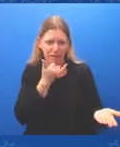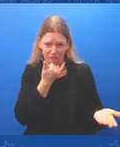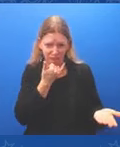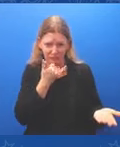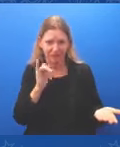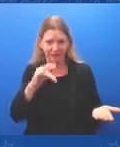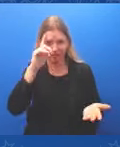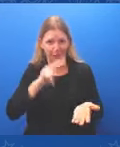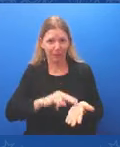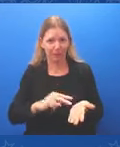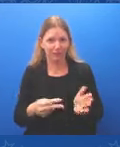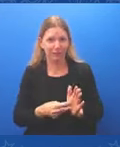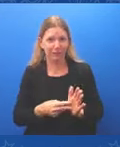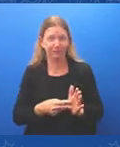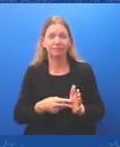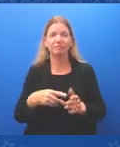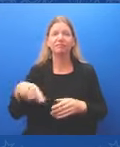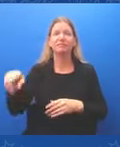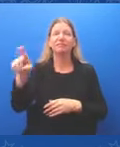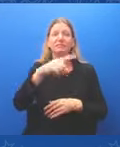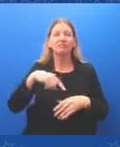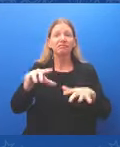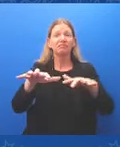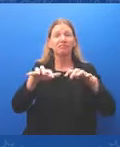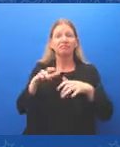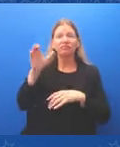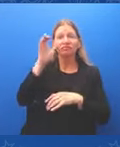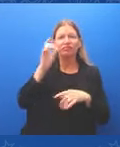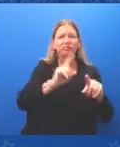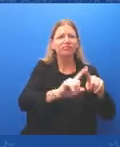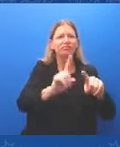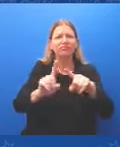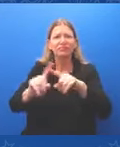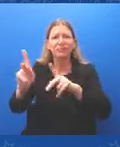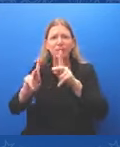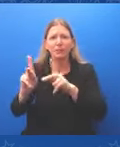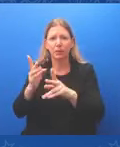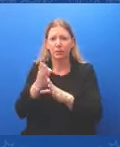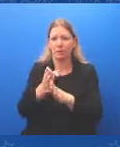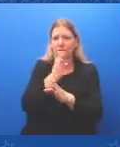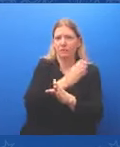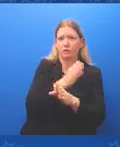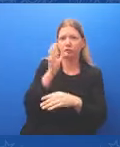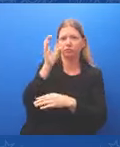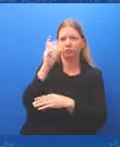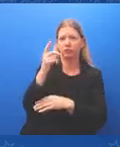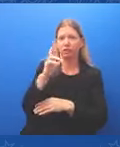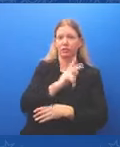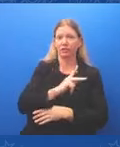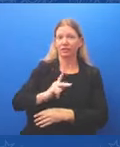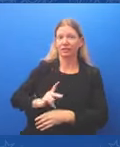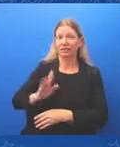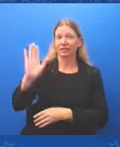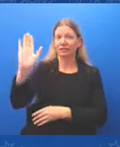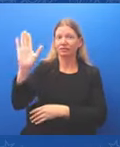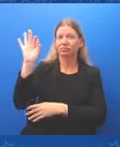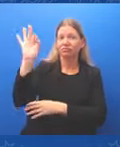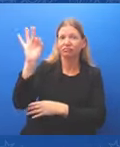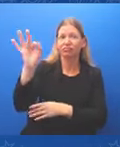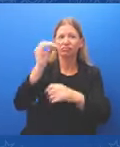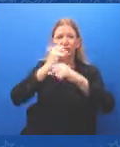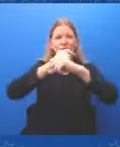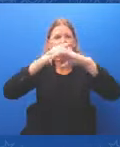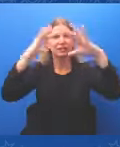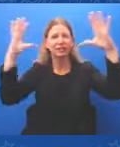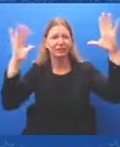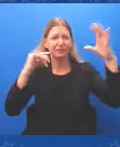declared a new American anthem for jobs and freedom, political rights, and economic justice, to redeem what he described as,